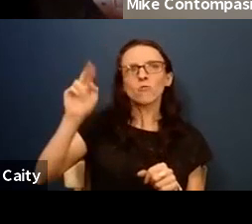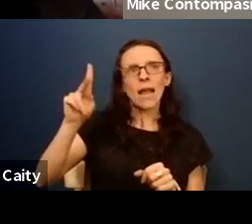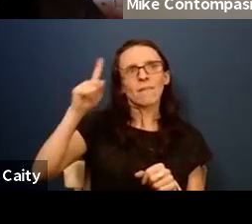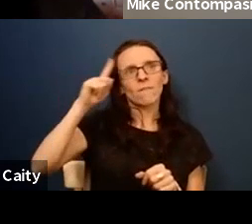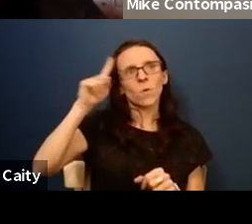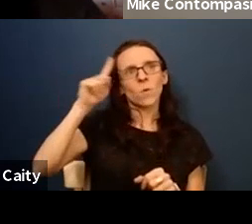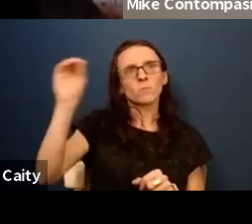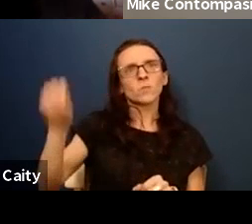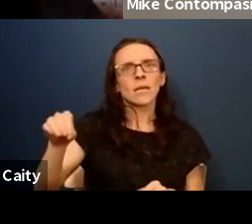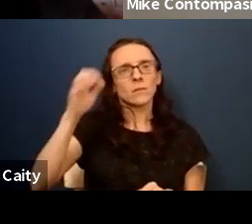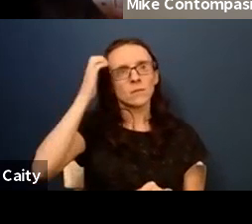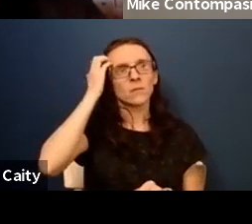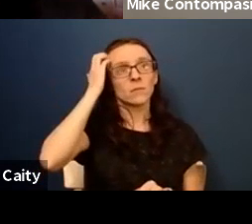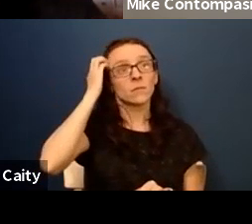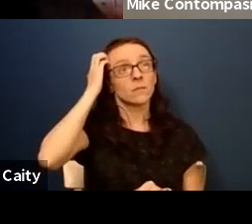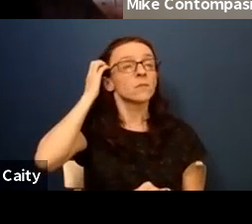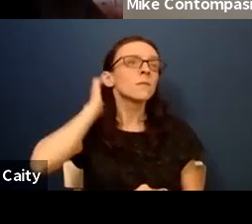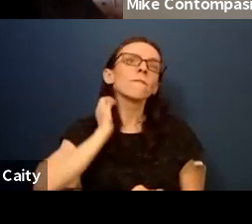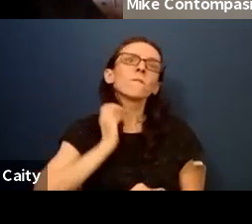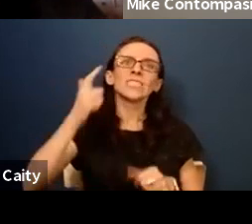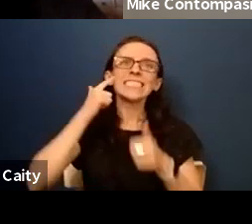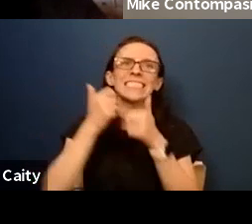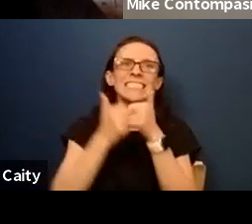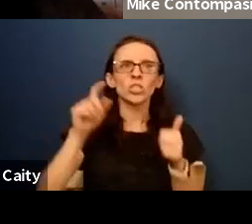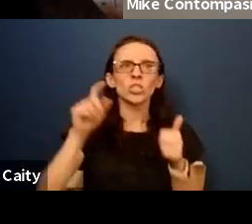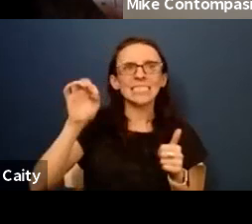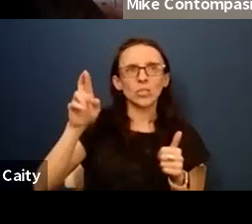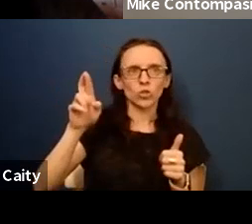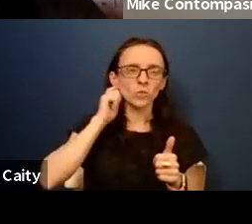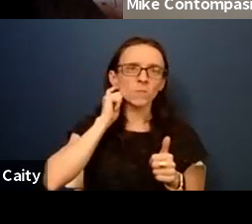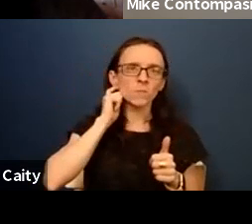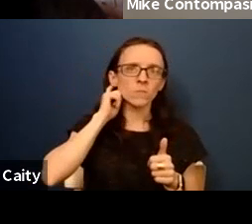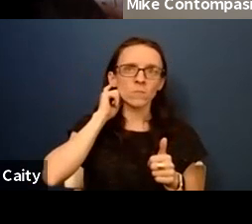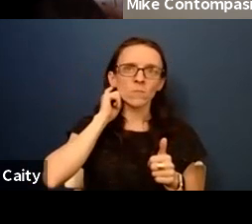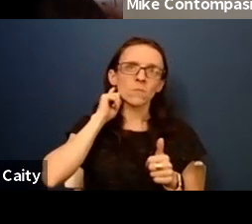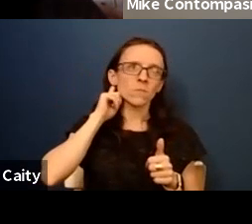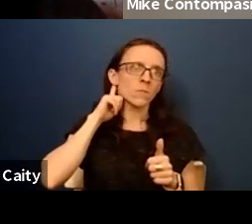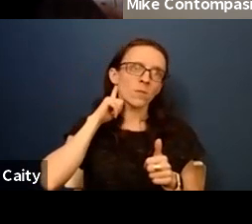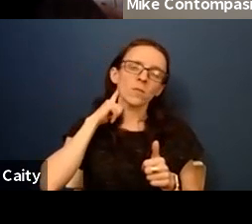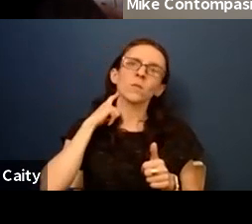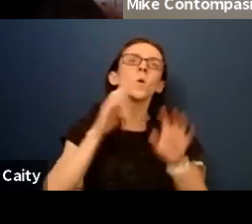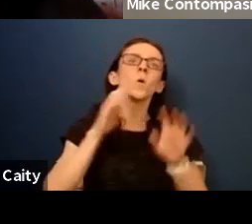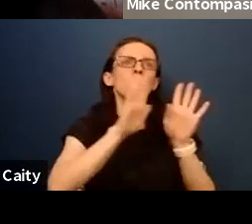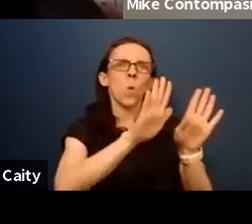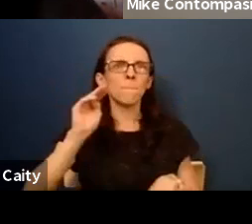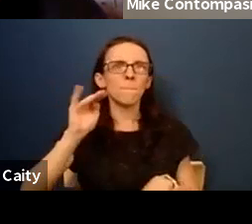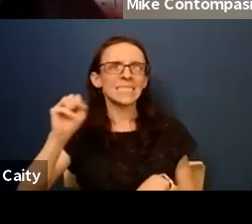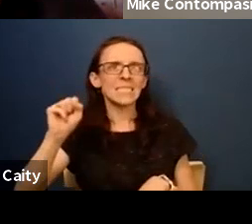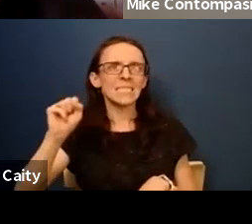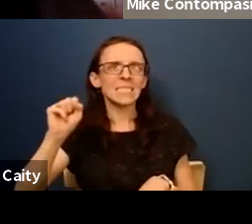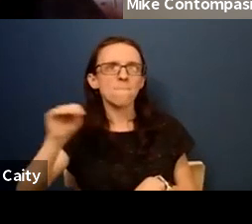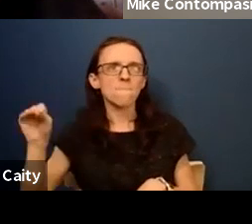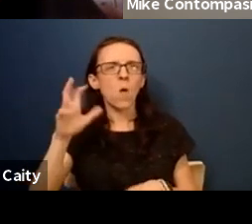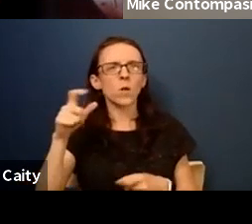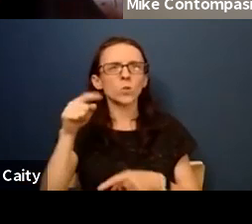100%, 100% straight rank for each tier. Yeah. Well, let me, Miss Lum, one moment. Let me just take you